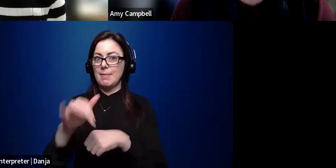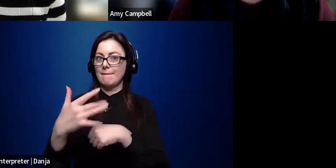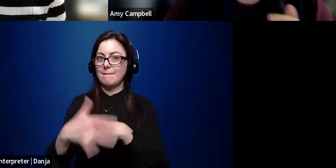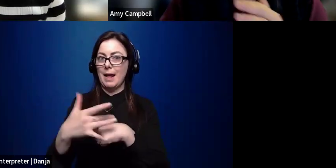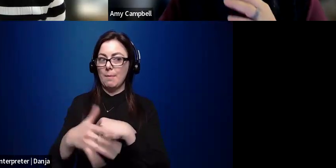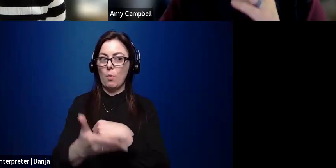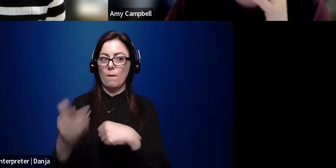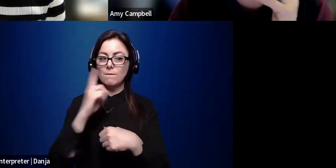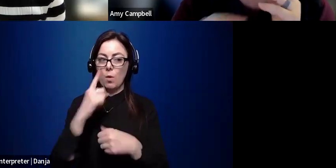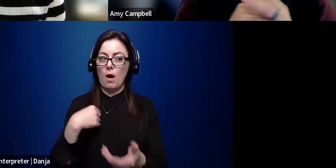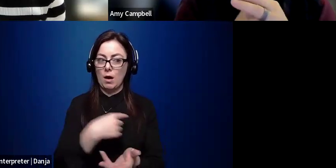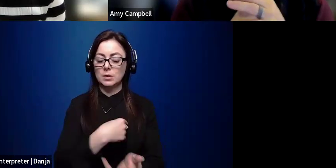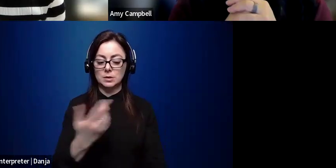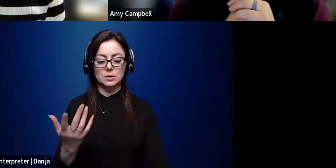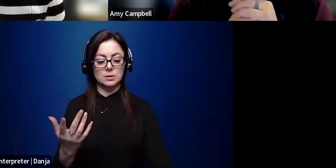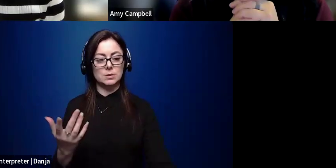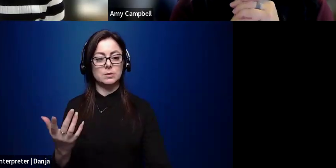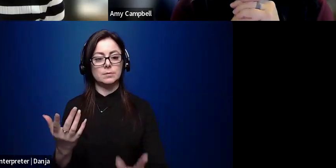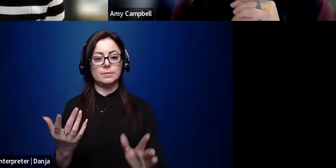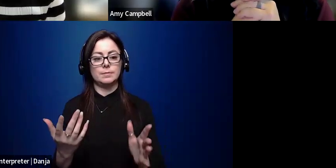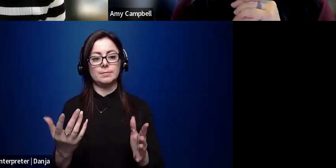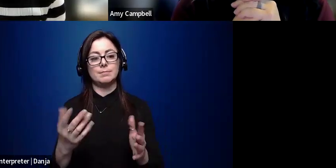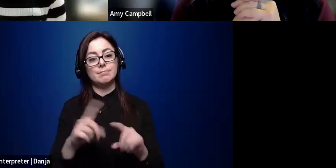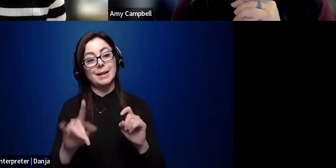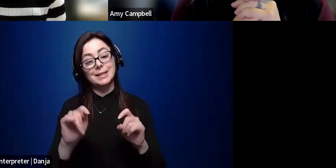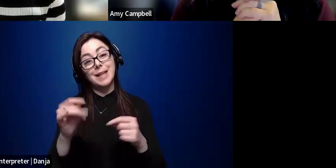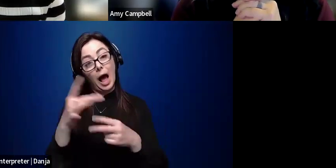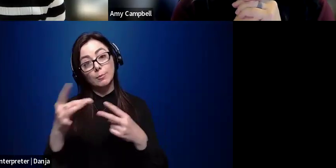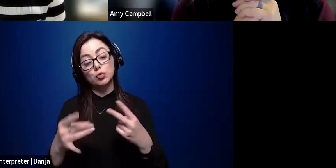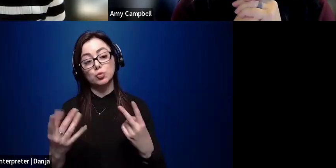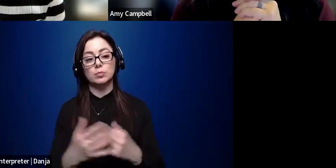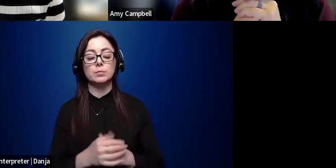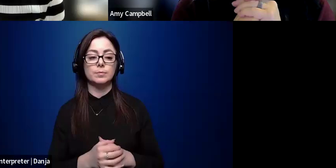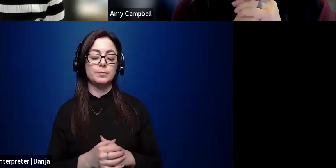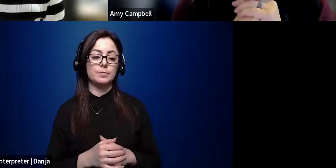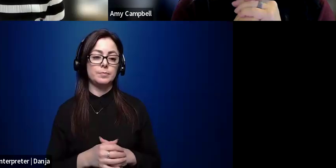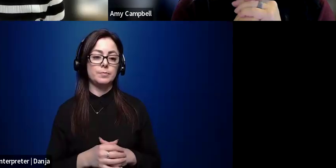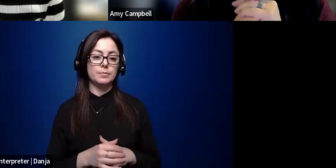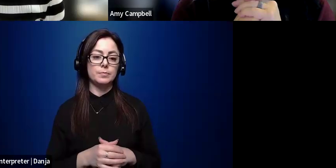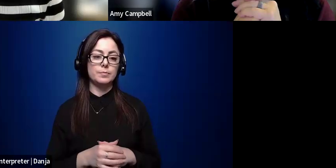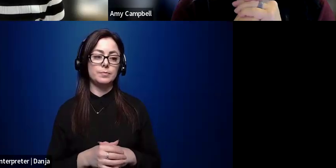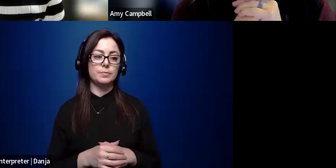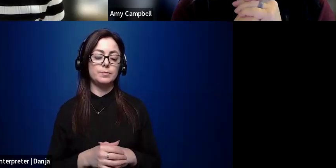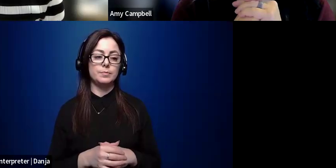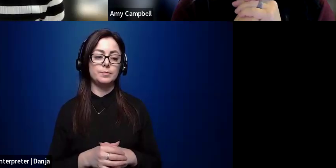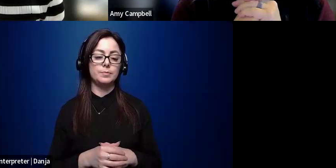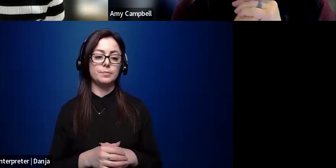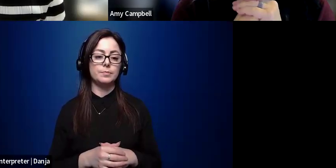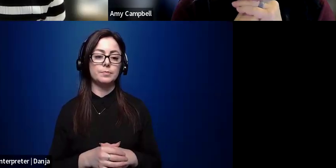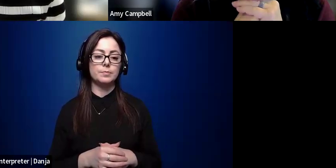some of them on an optional level, and that's good. But otherwise, and